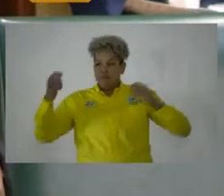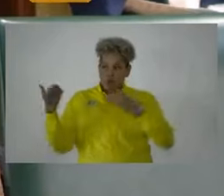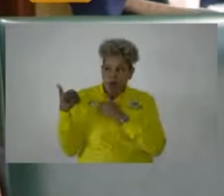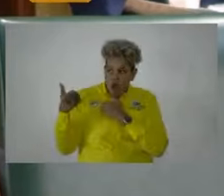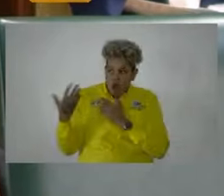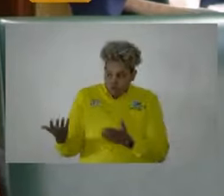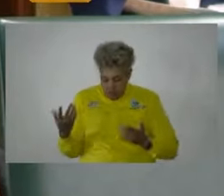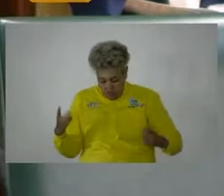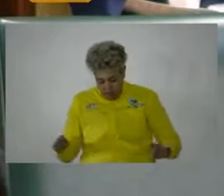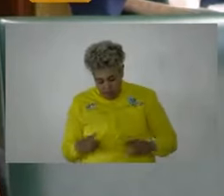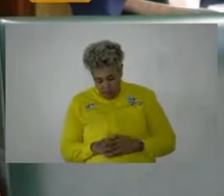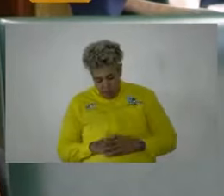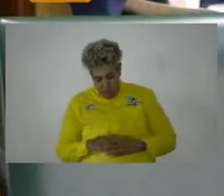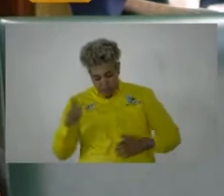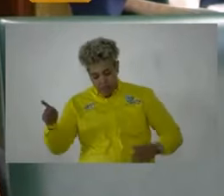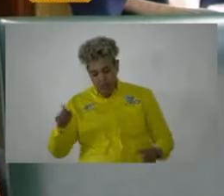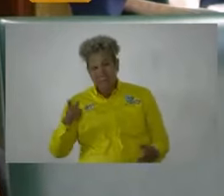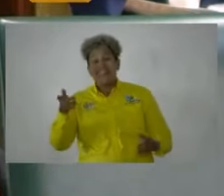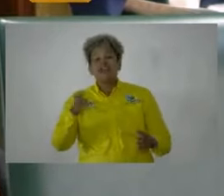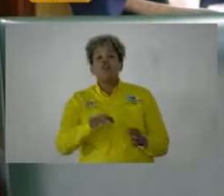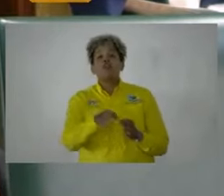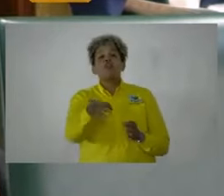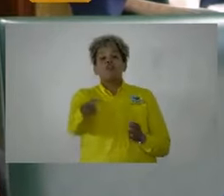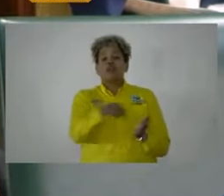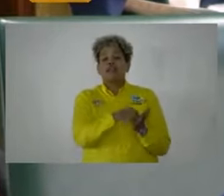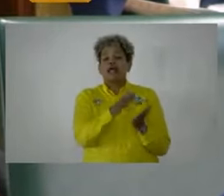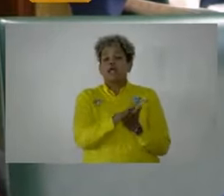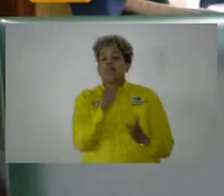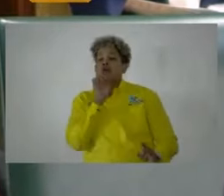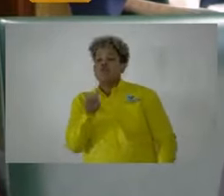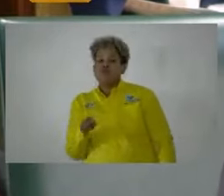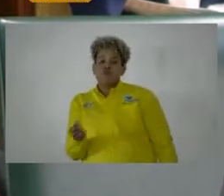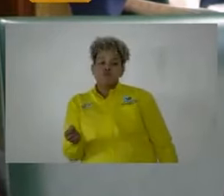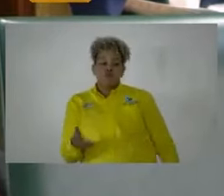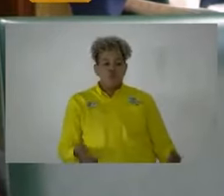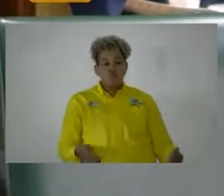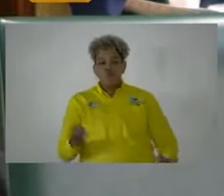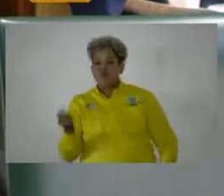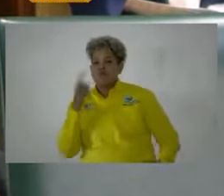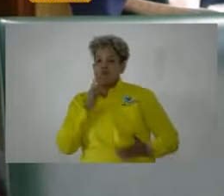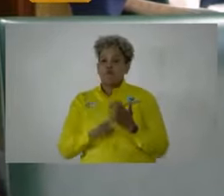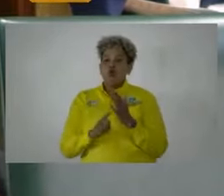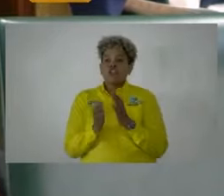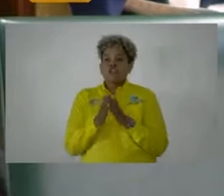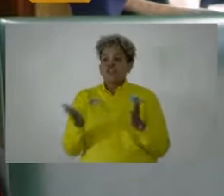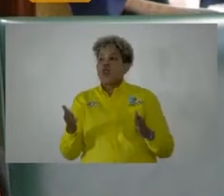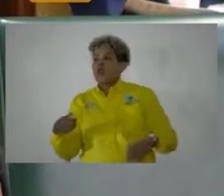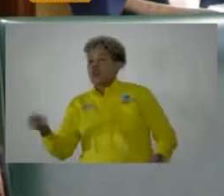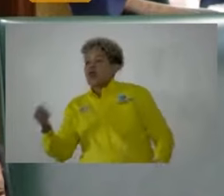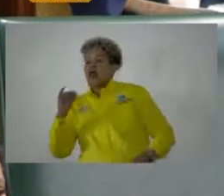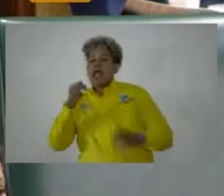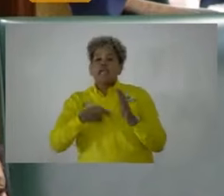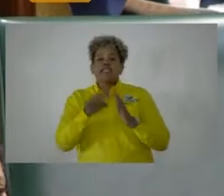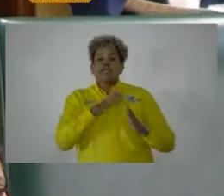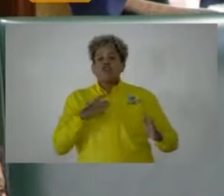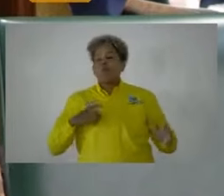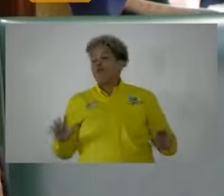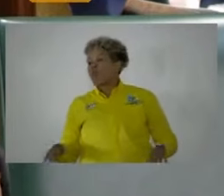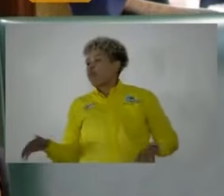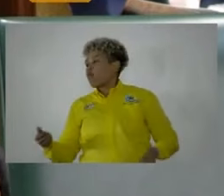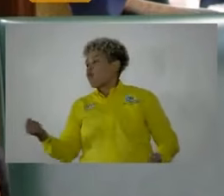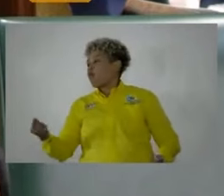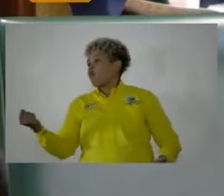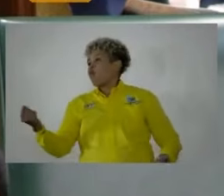account. The maneuvers to delay the tabling of reports from the Auditor General and the Integrity Commission remains